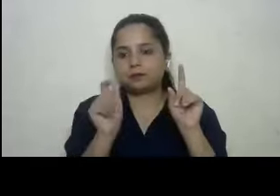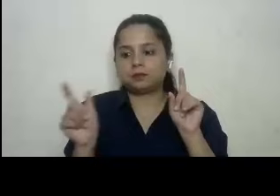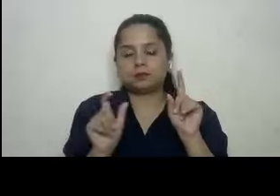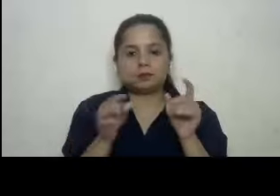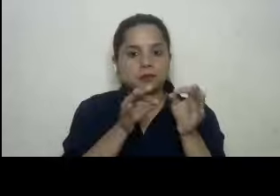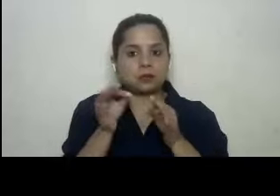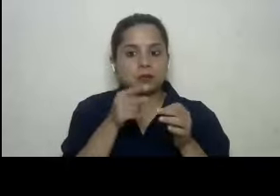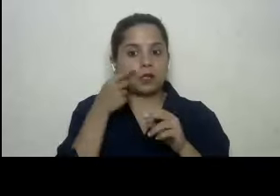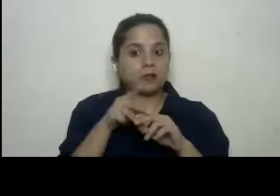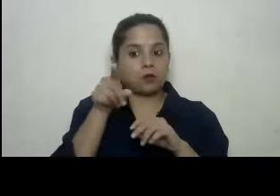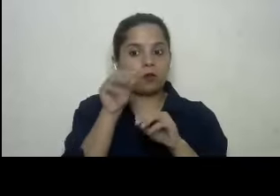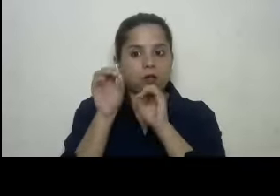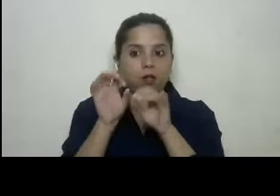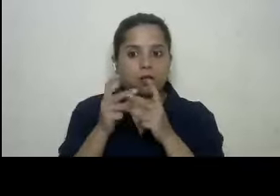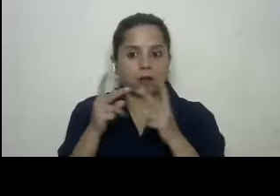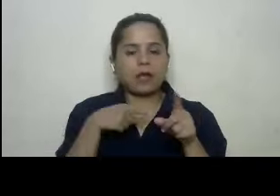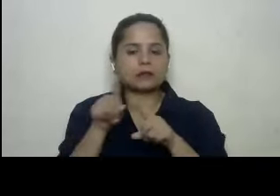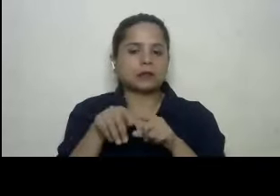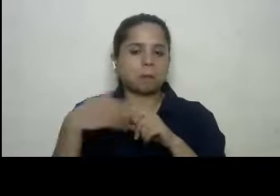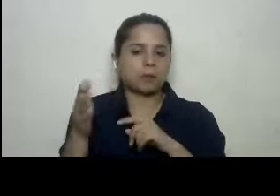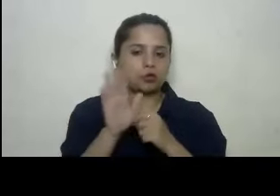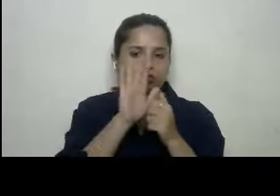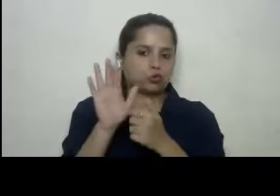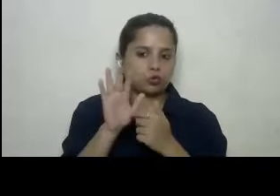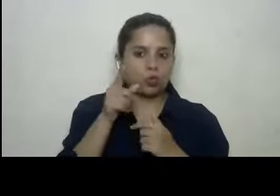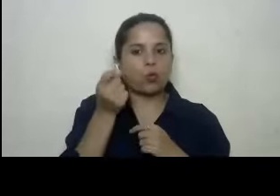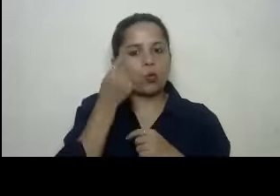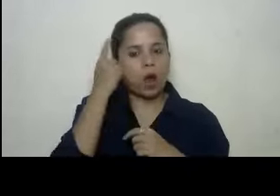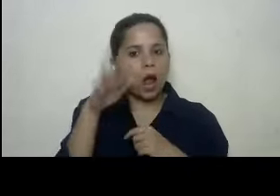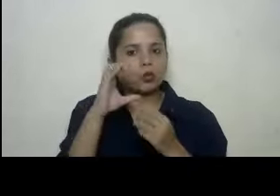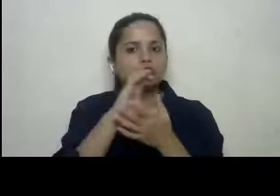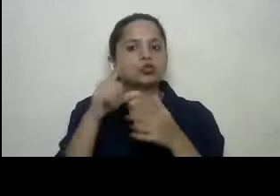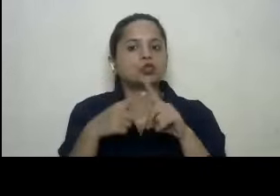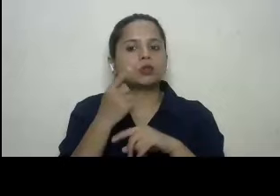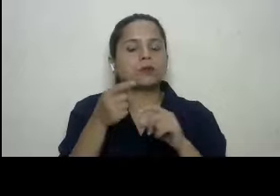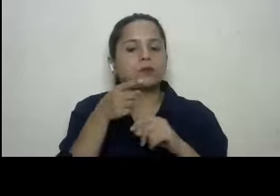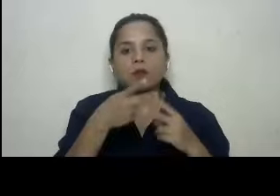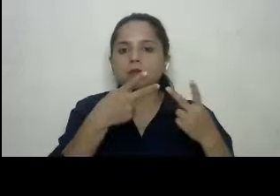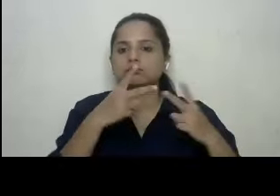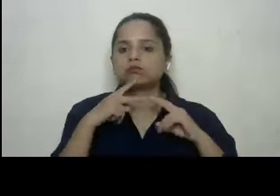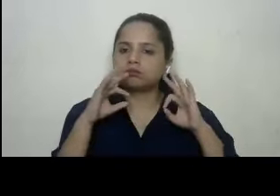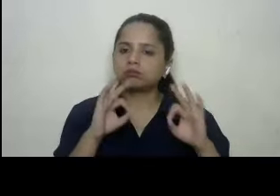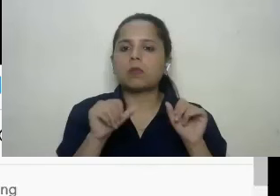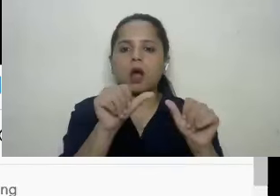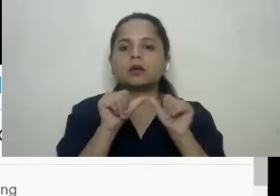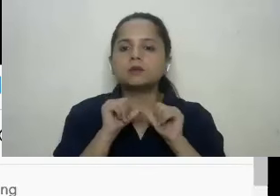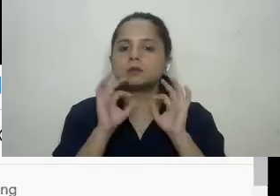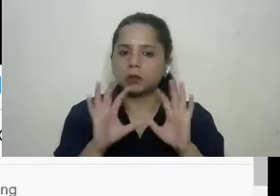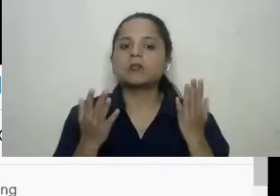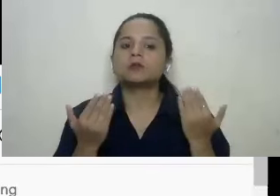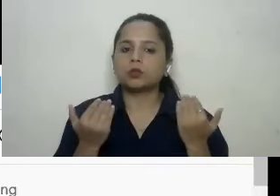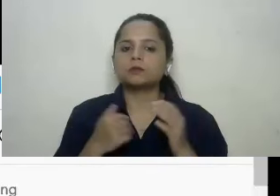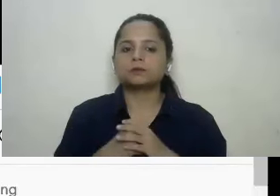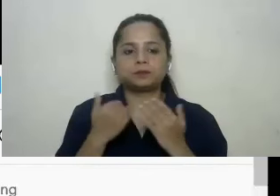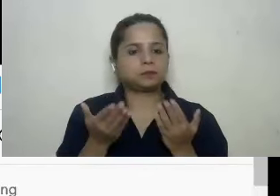see in our example next, how accurate the response from ChatGPT can be, right? So let's